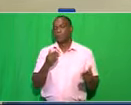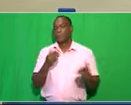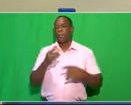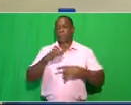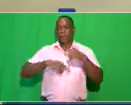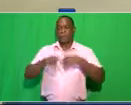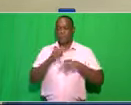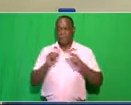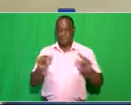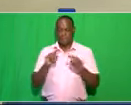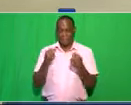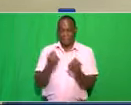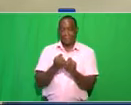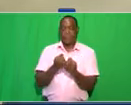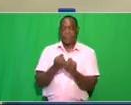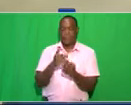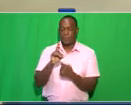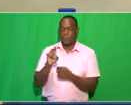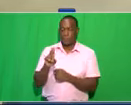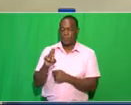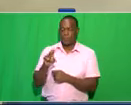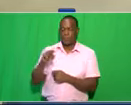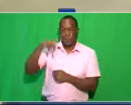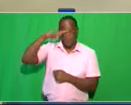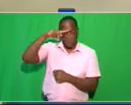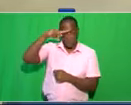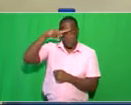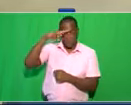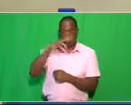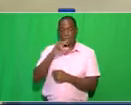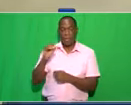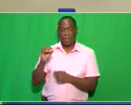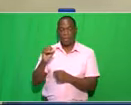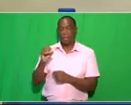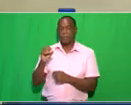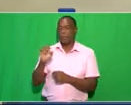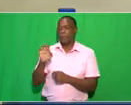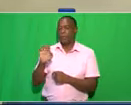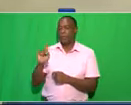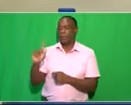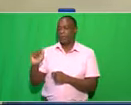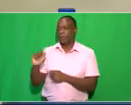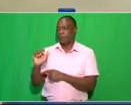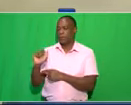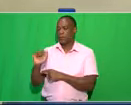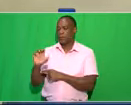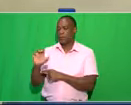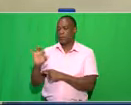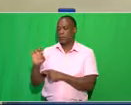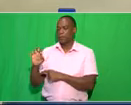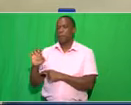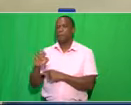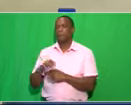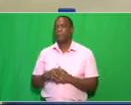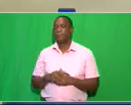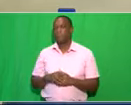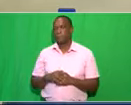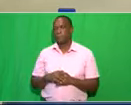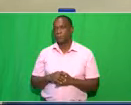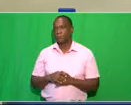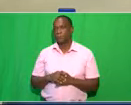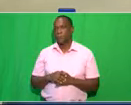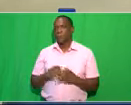sign language team, Dr. Paulson Skerritt and Ms. Eka McPhee. A special thanks to our panelists